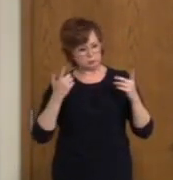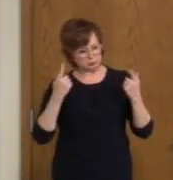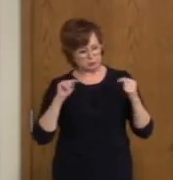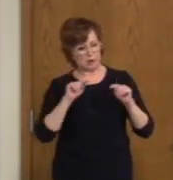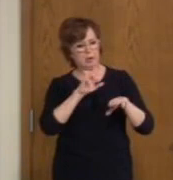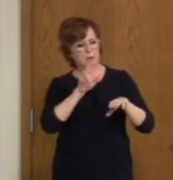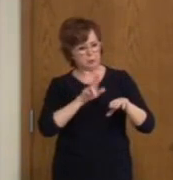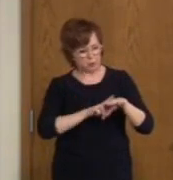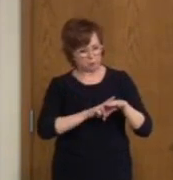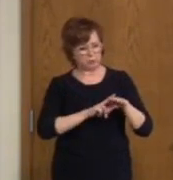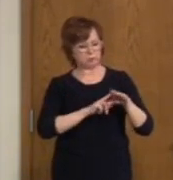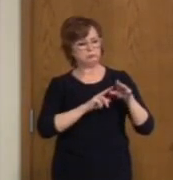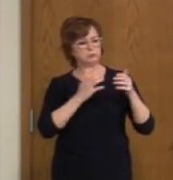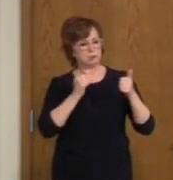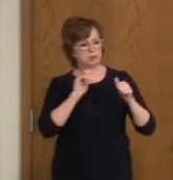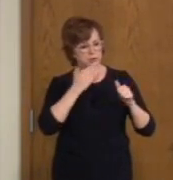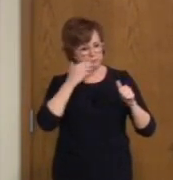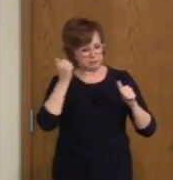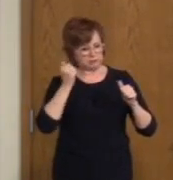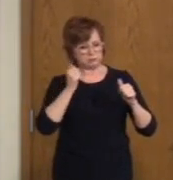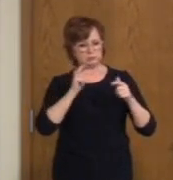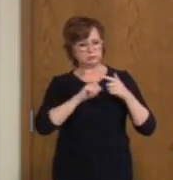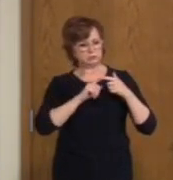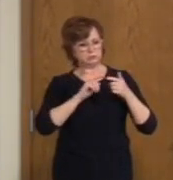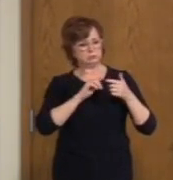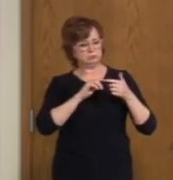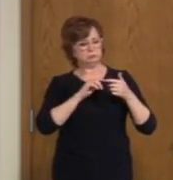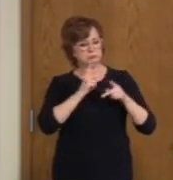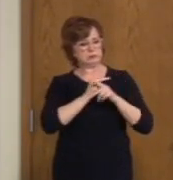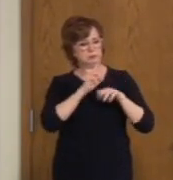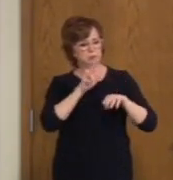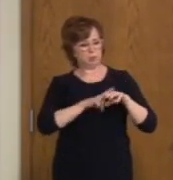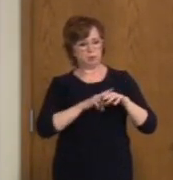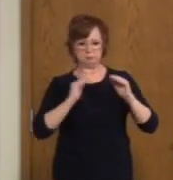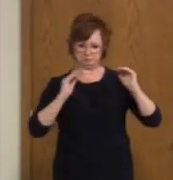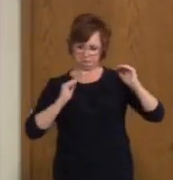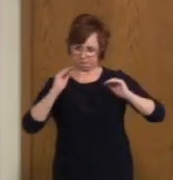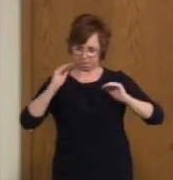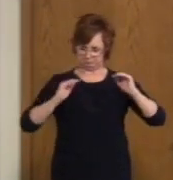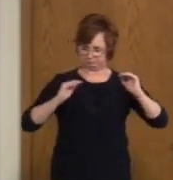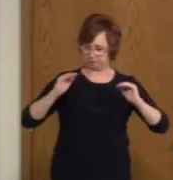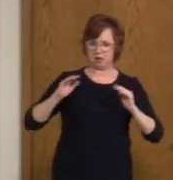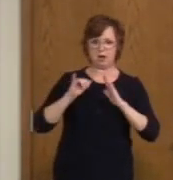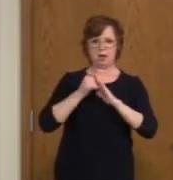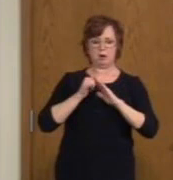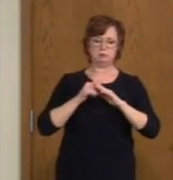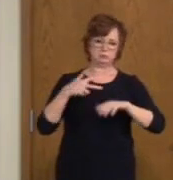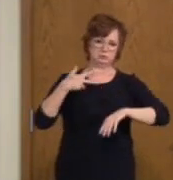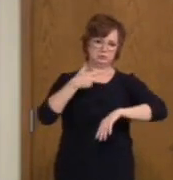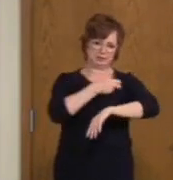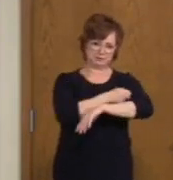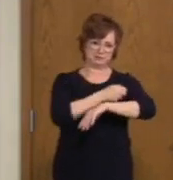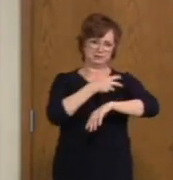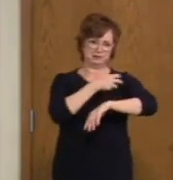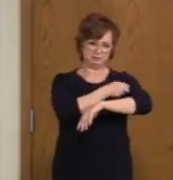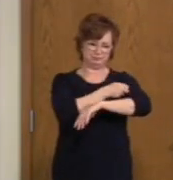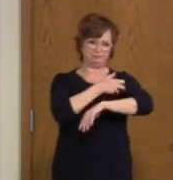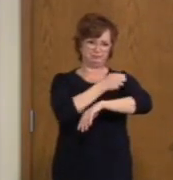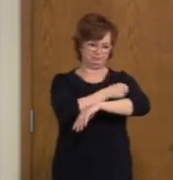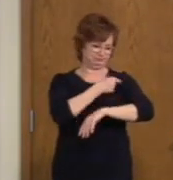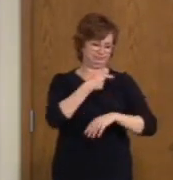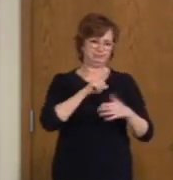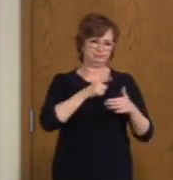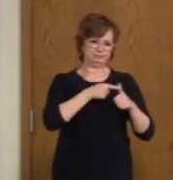ultimately as possible. The way through this is vaccines. The way through this is not to increase public health measures. We